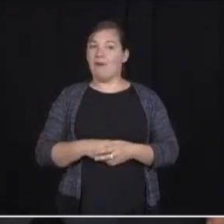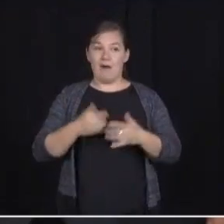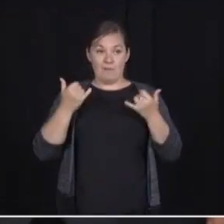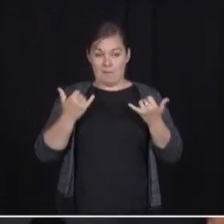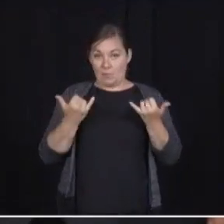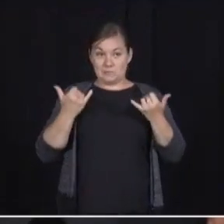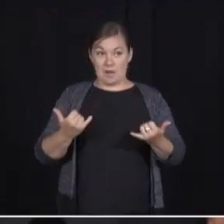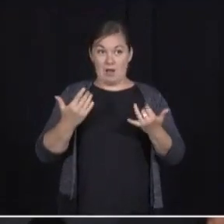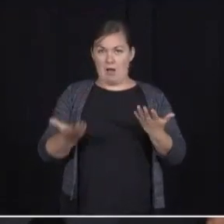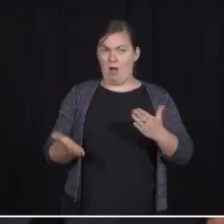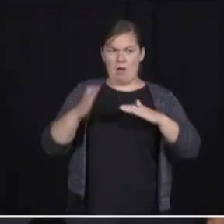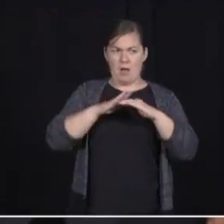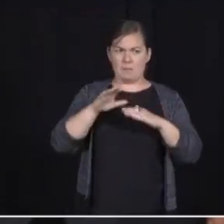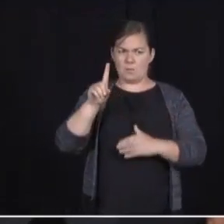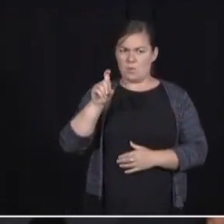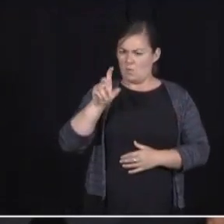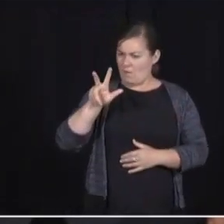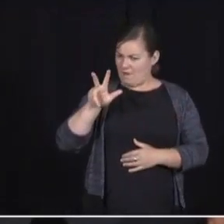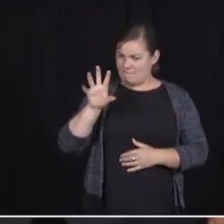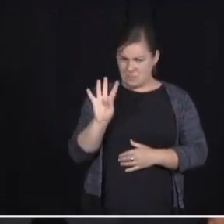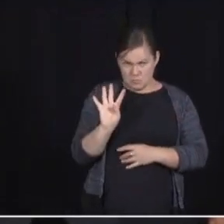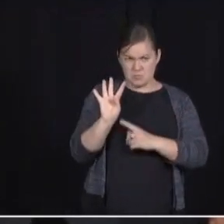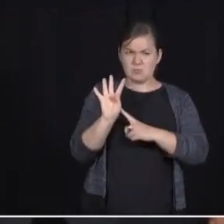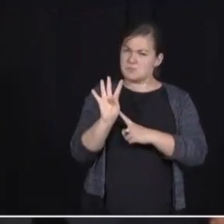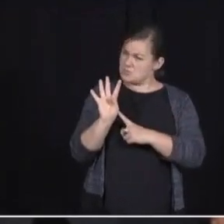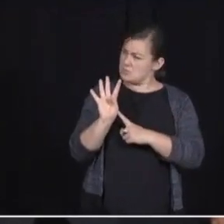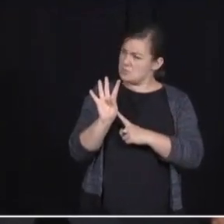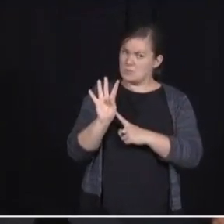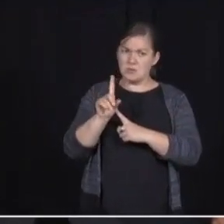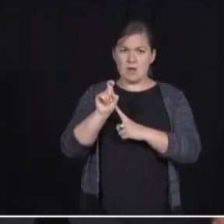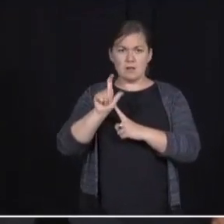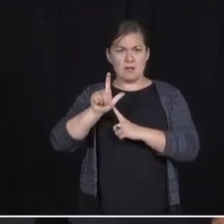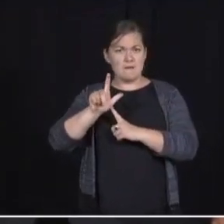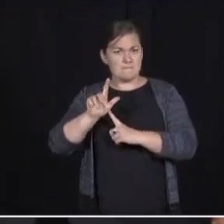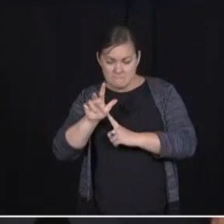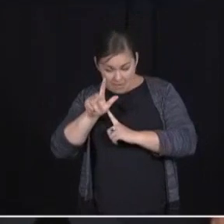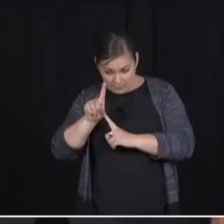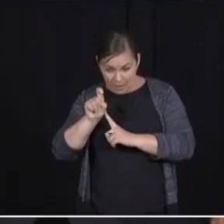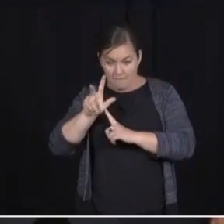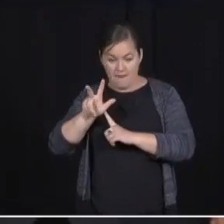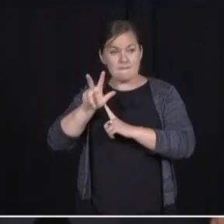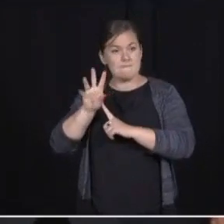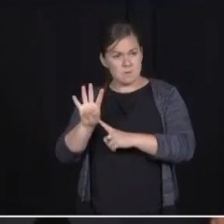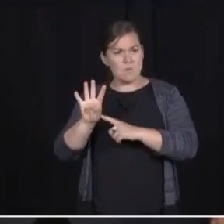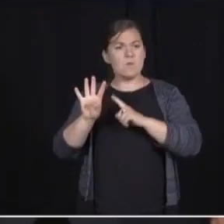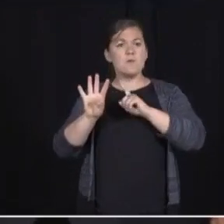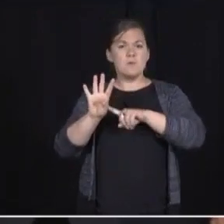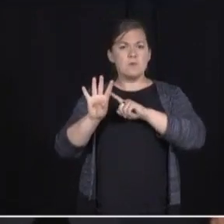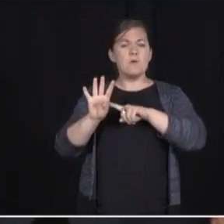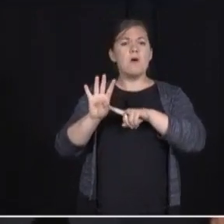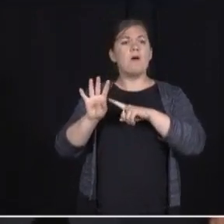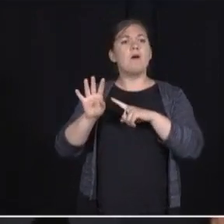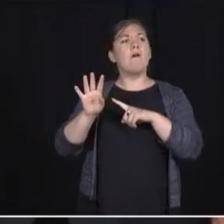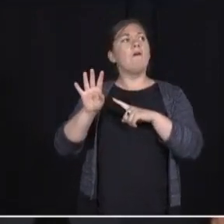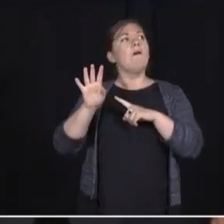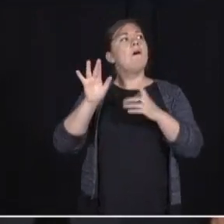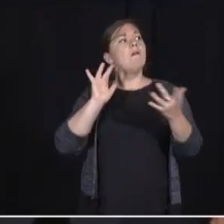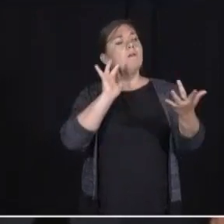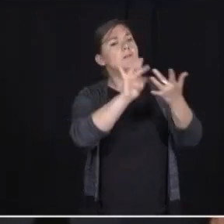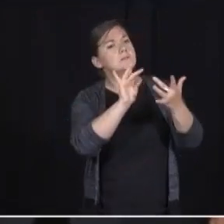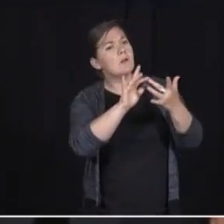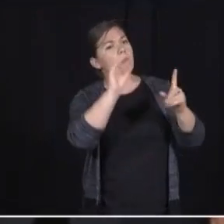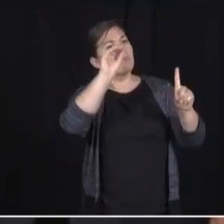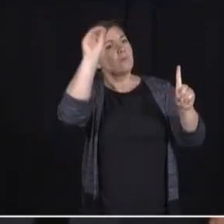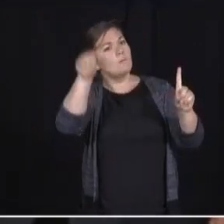it's at 134 cases. And I actually contacted the medical officer of health for Ottawa because they